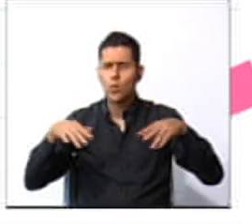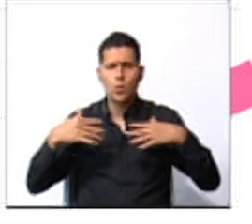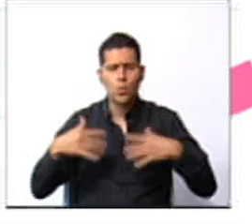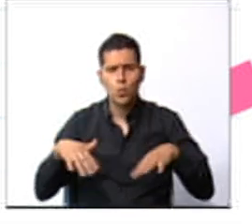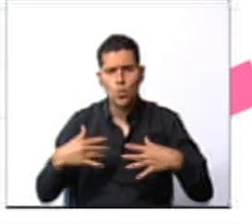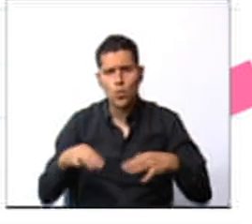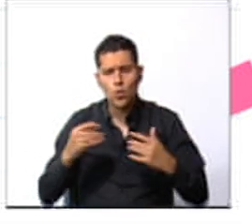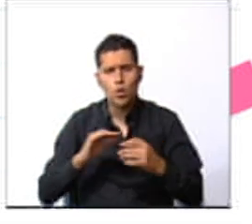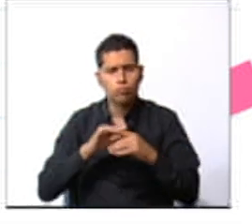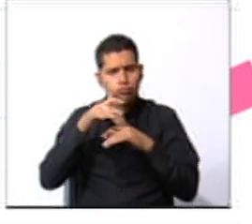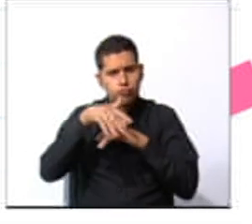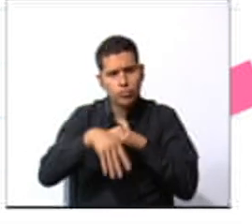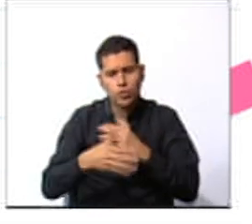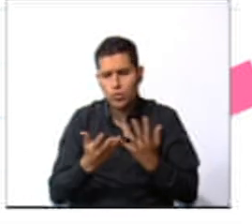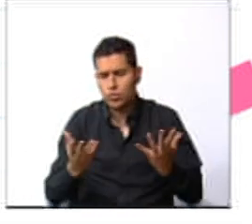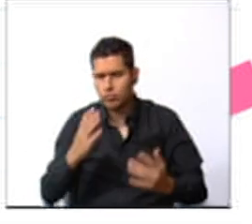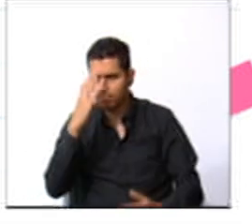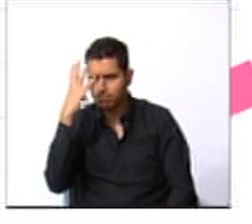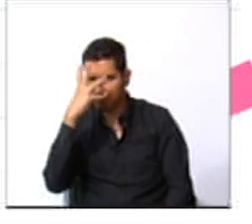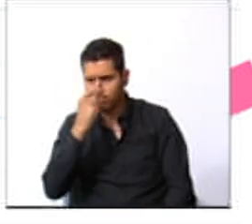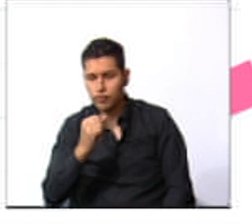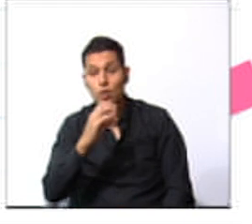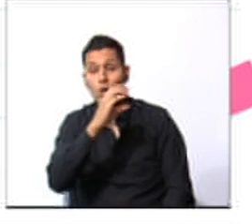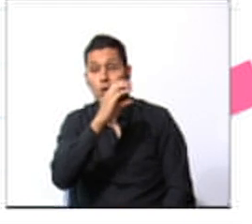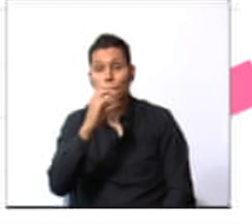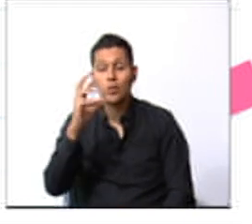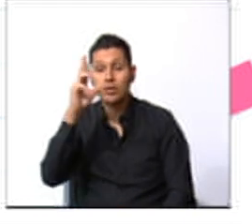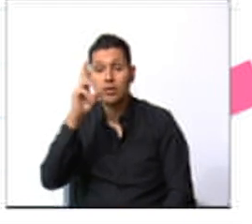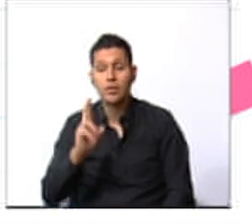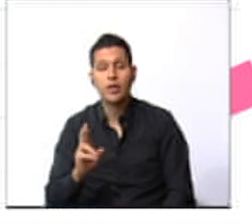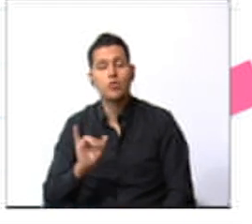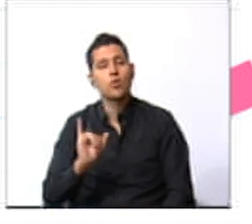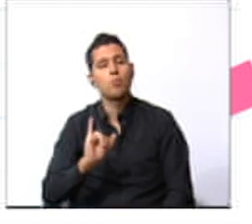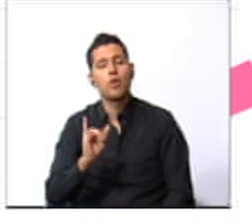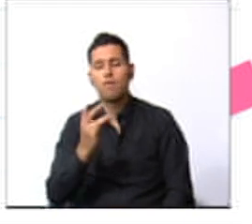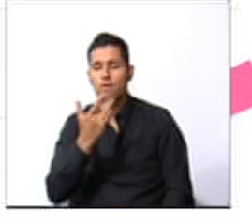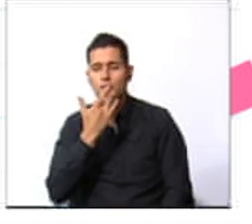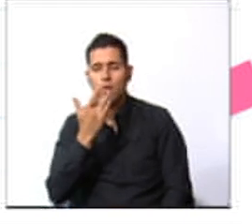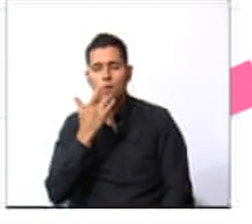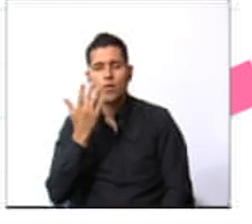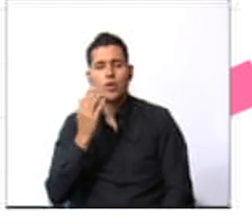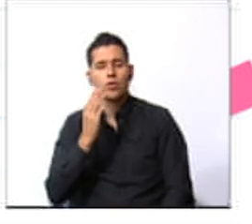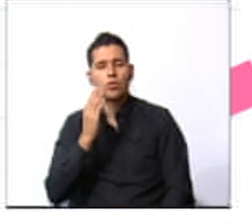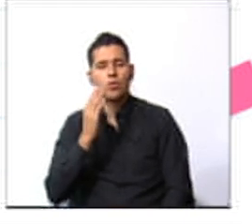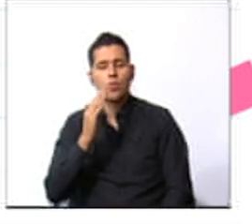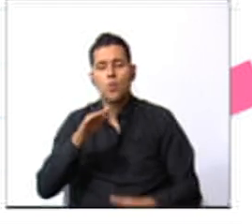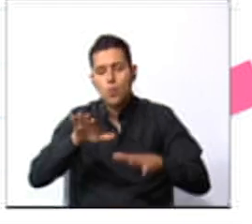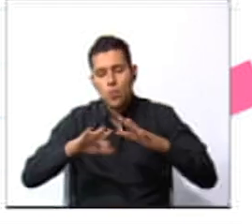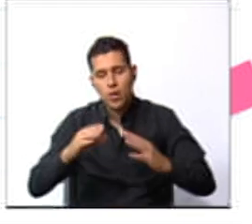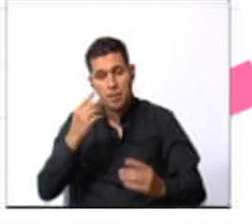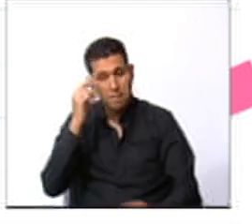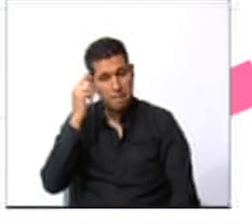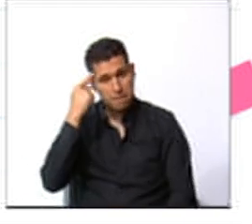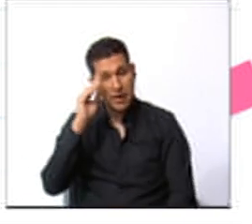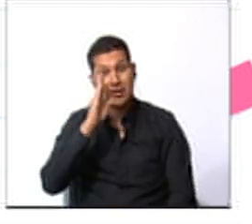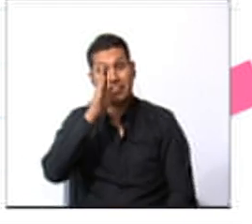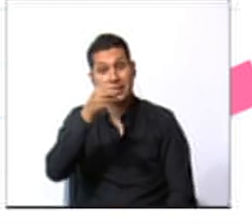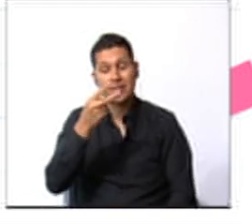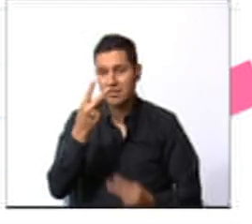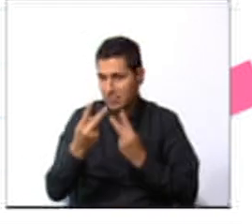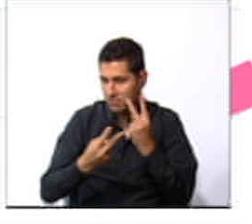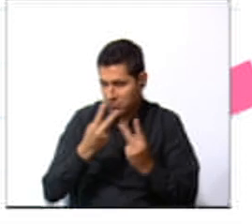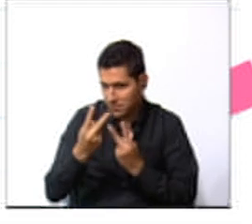wildlife. Costa Rica is now a favorite getaway. We hope to see you